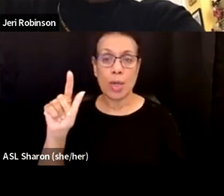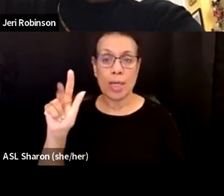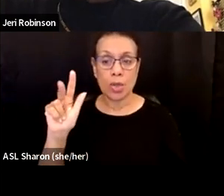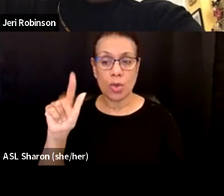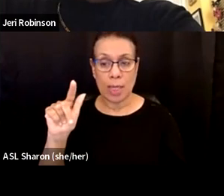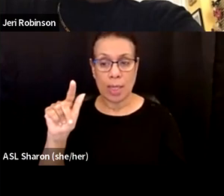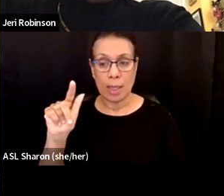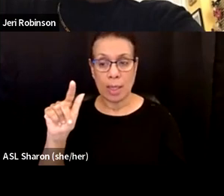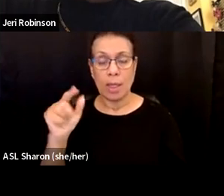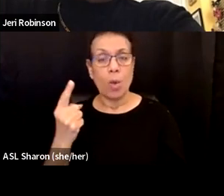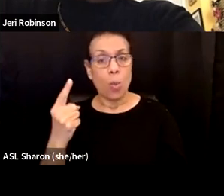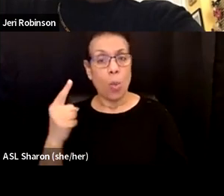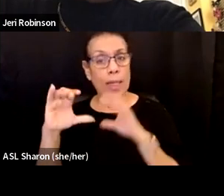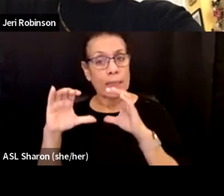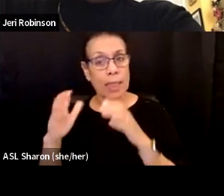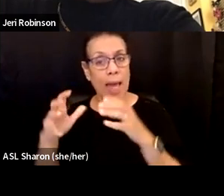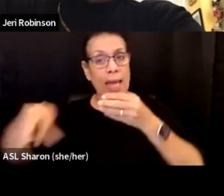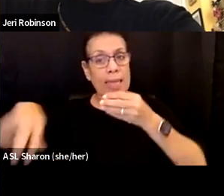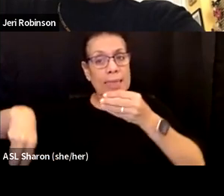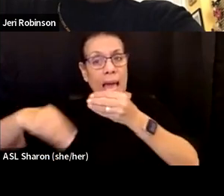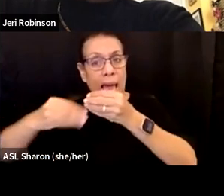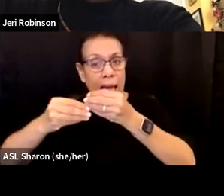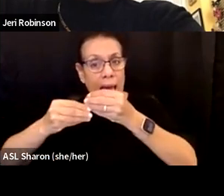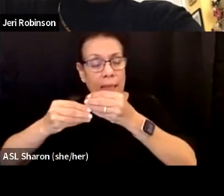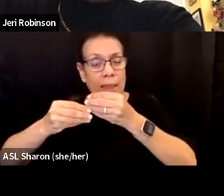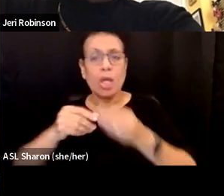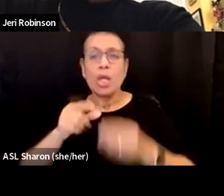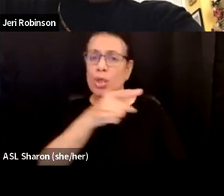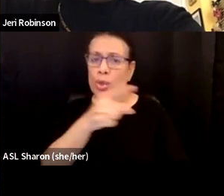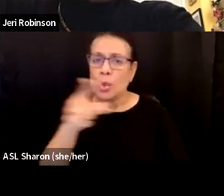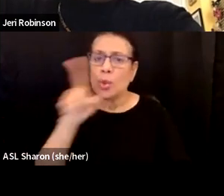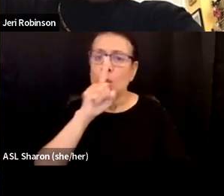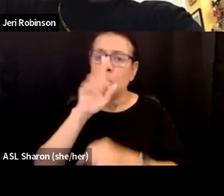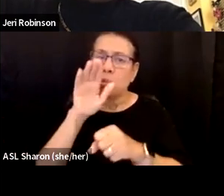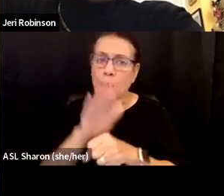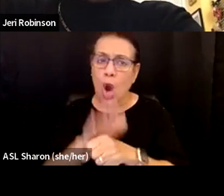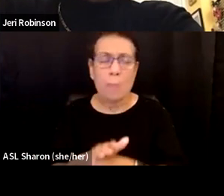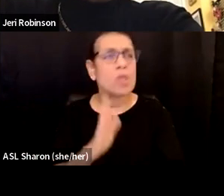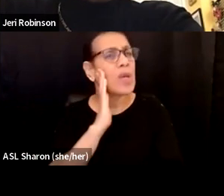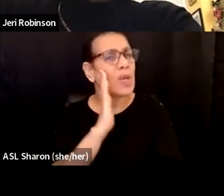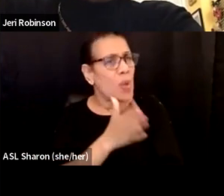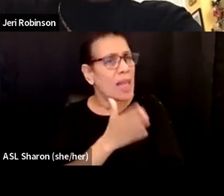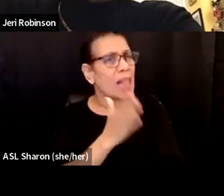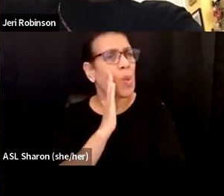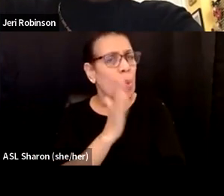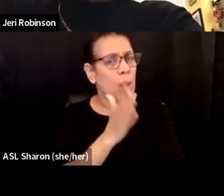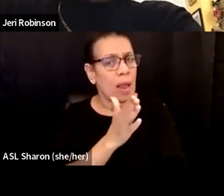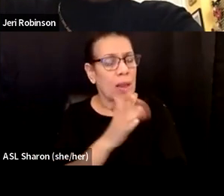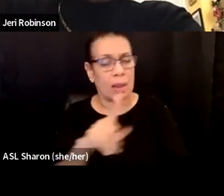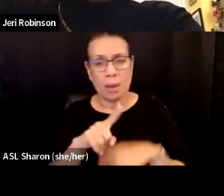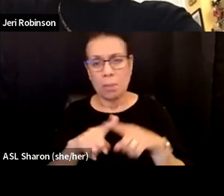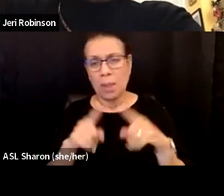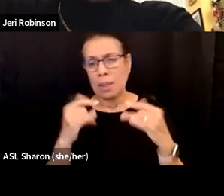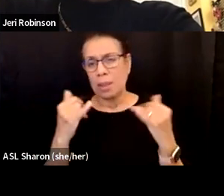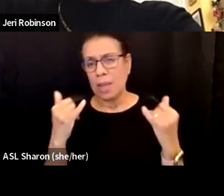fourth grade class be added to the shaw promises have been made to the shop in previous years uh both becoming a